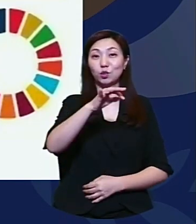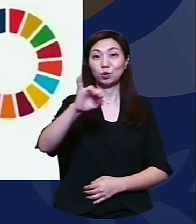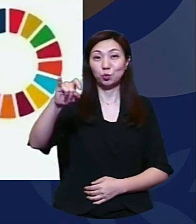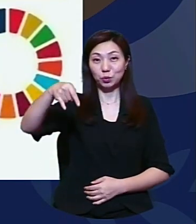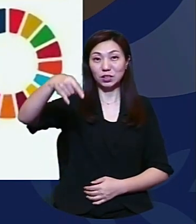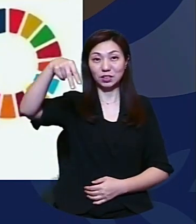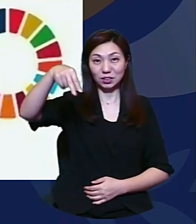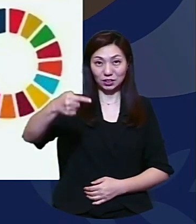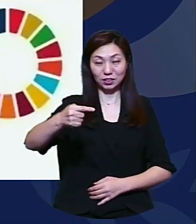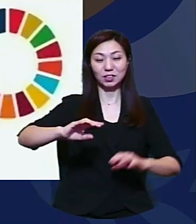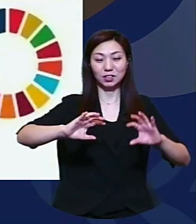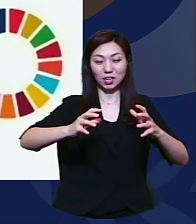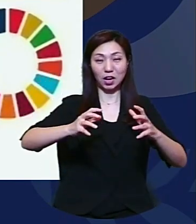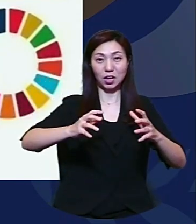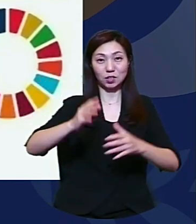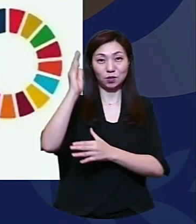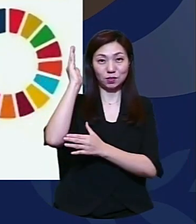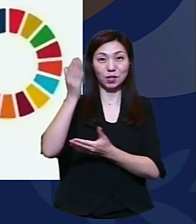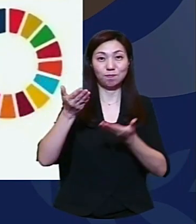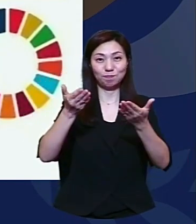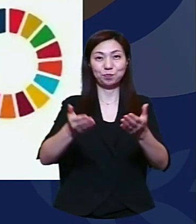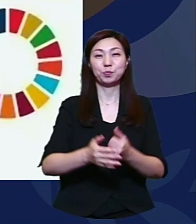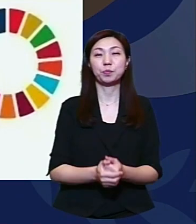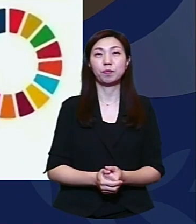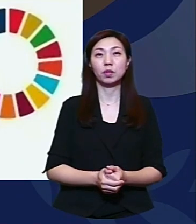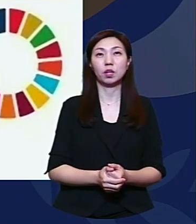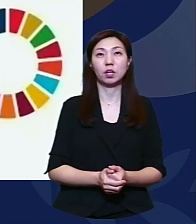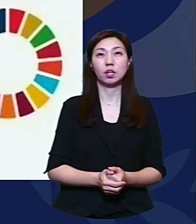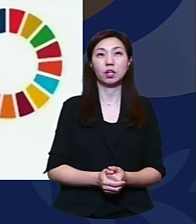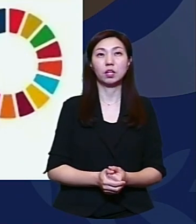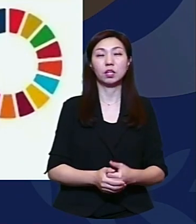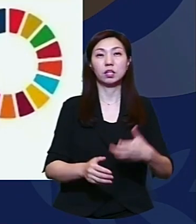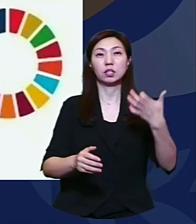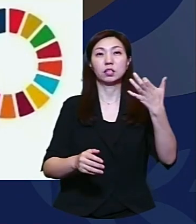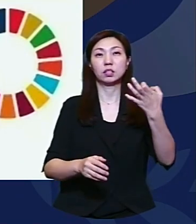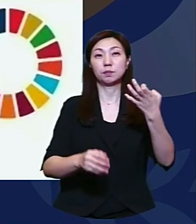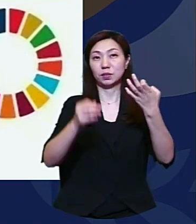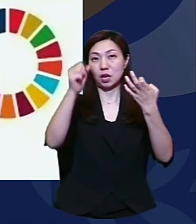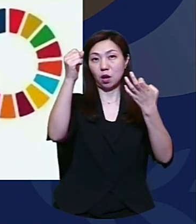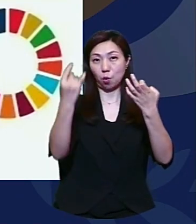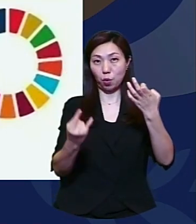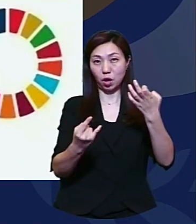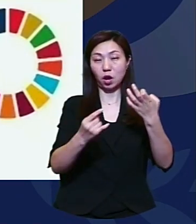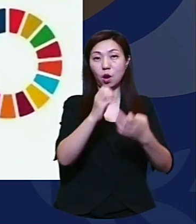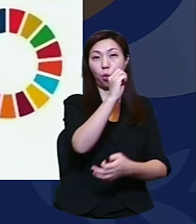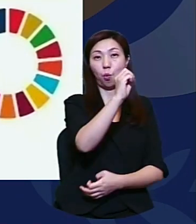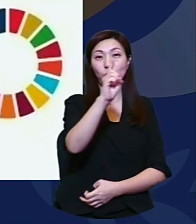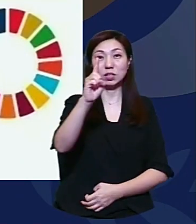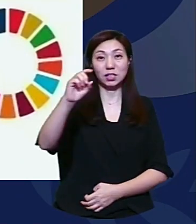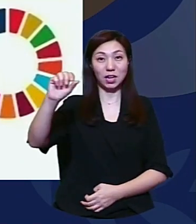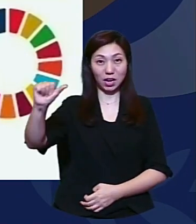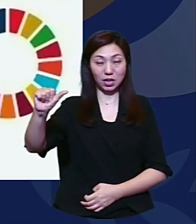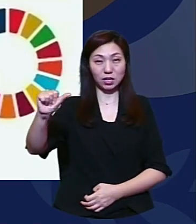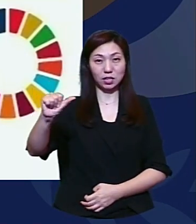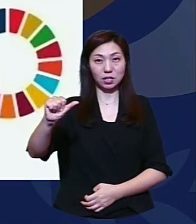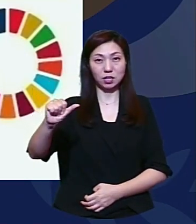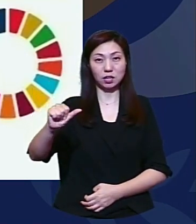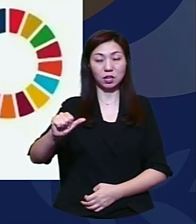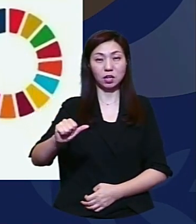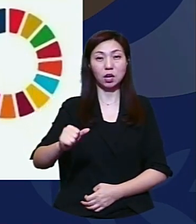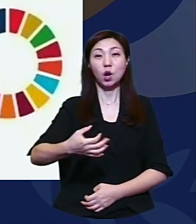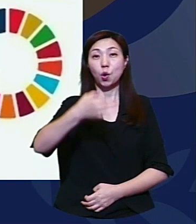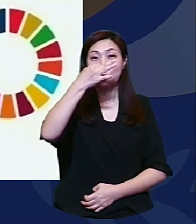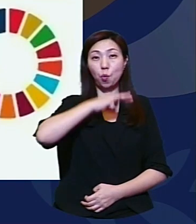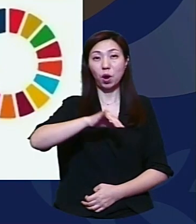important conference around the theme of building back better through knowledge exchanges and, of course, through